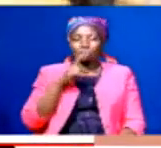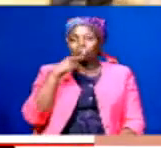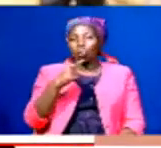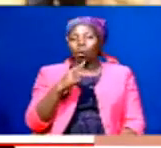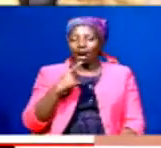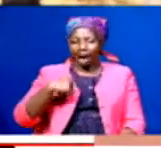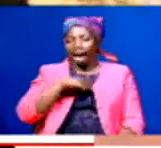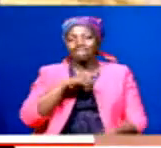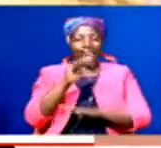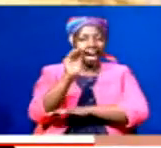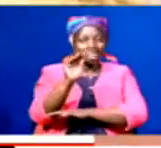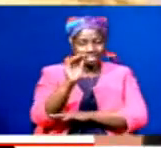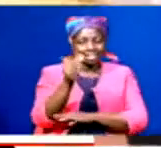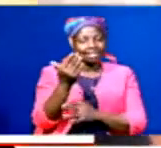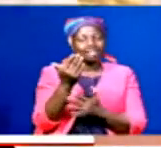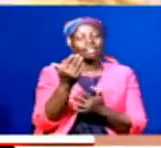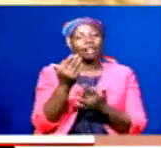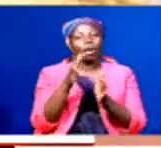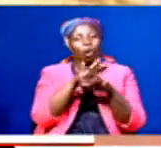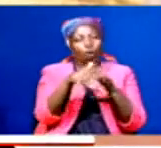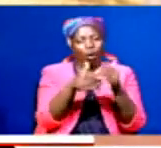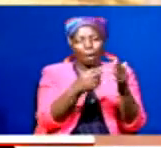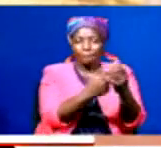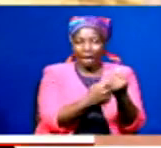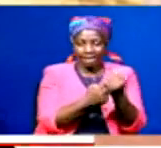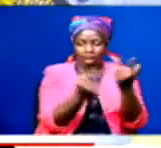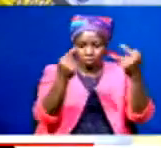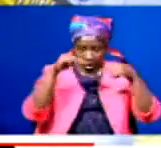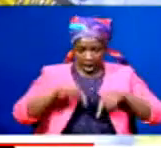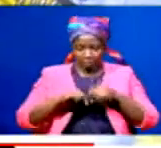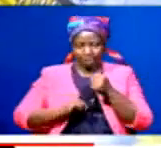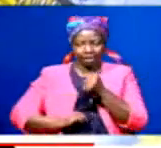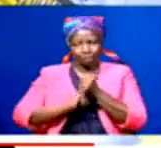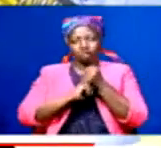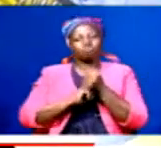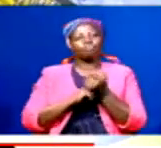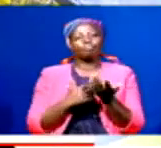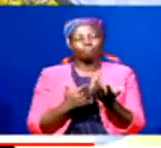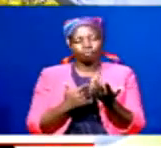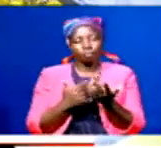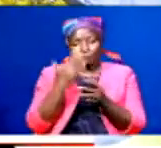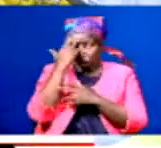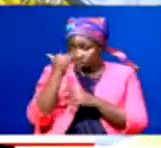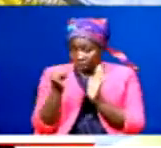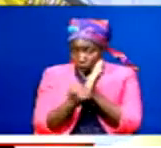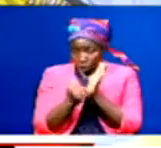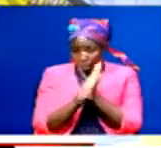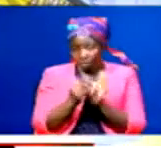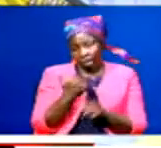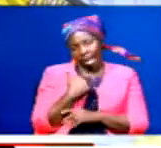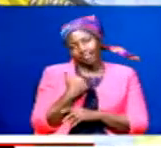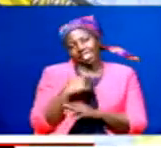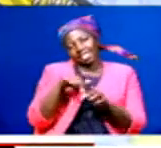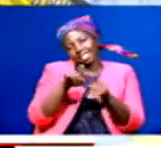upon all partners to come forth and support us. Kwa sababu ile shida tuko nayo na ile shida